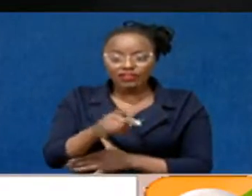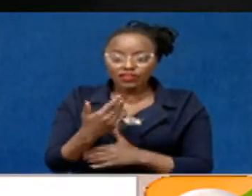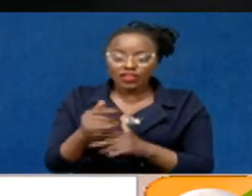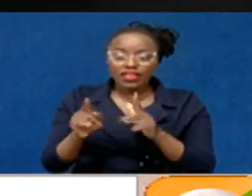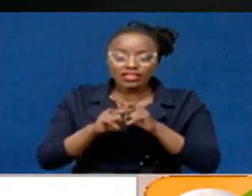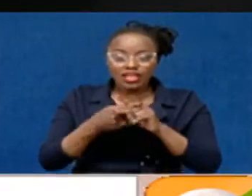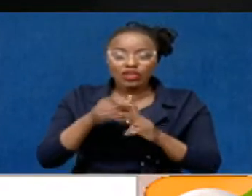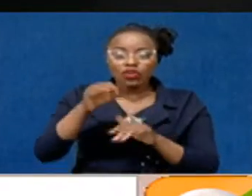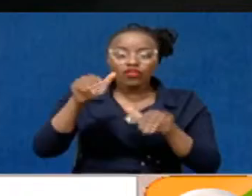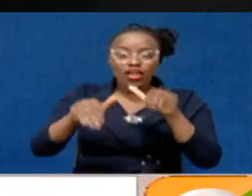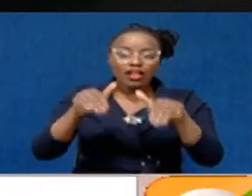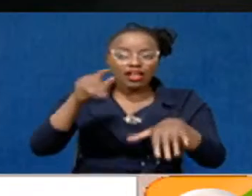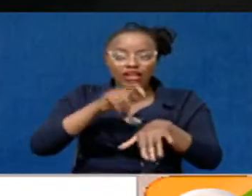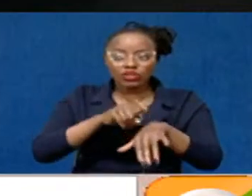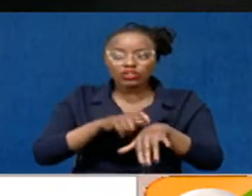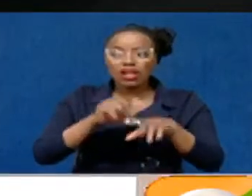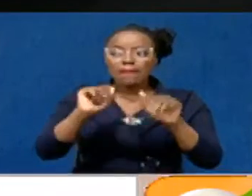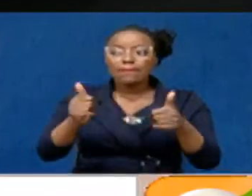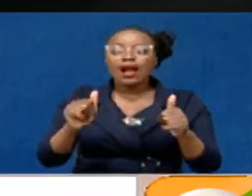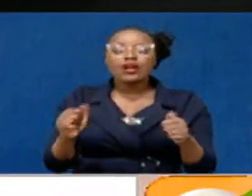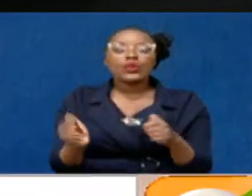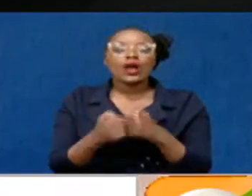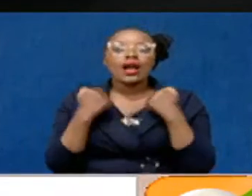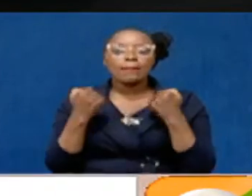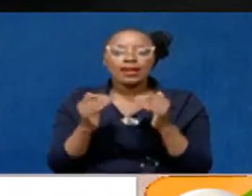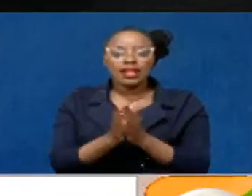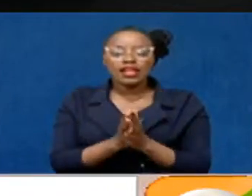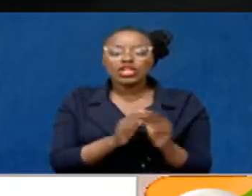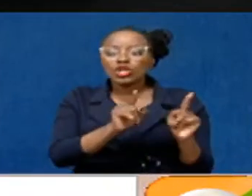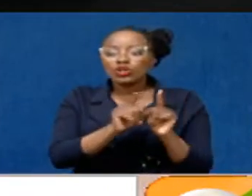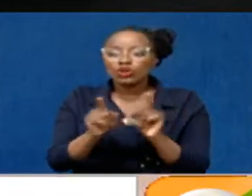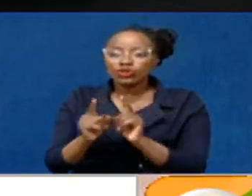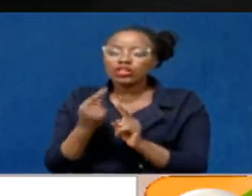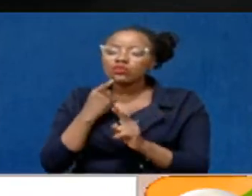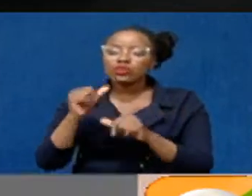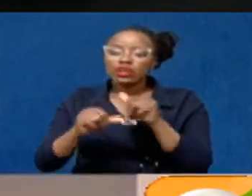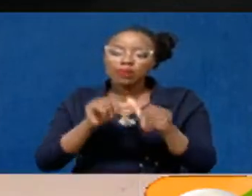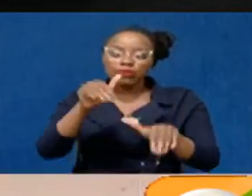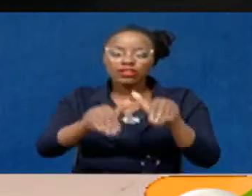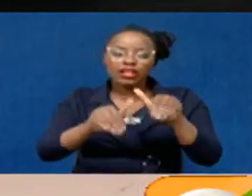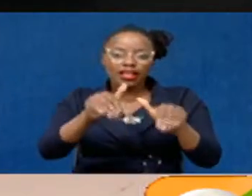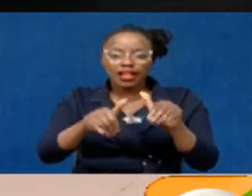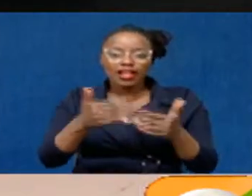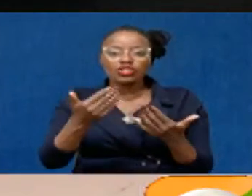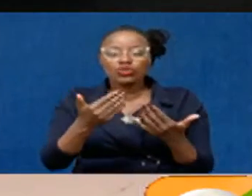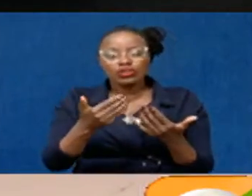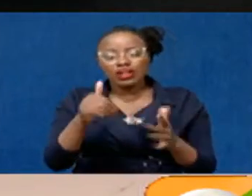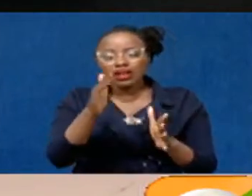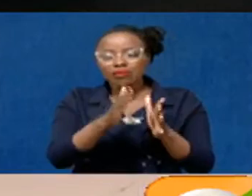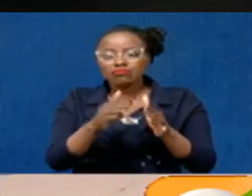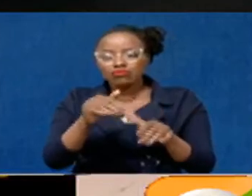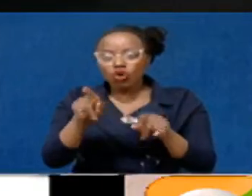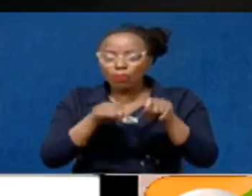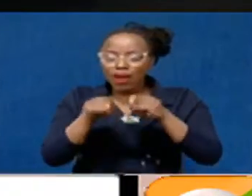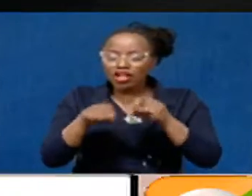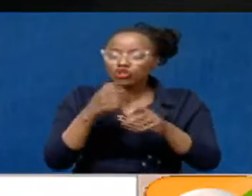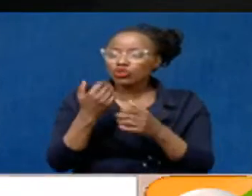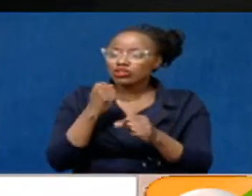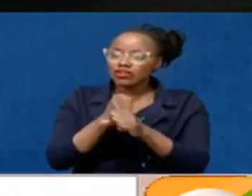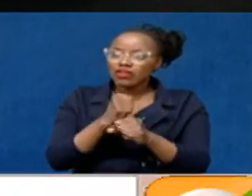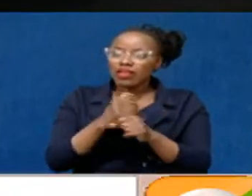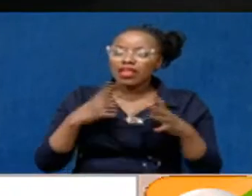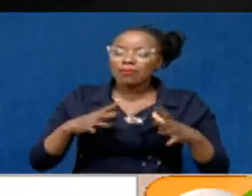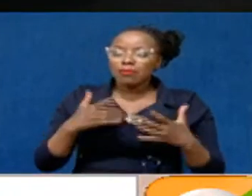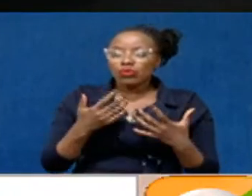the commencement of the election period is yet to happen, and they were citing their election operations plan with the Election